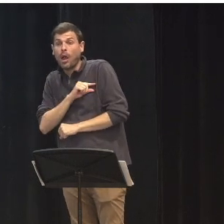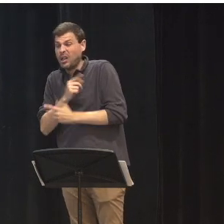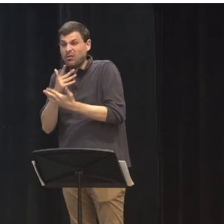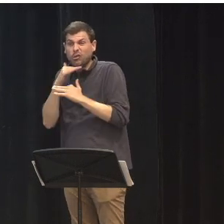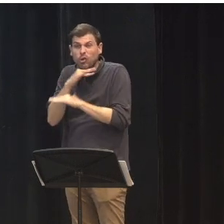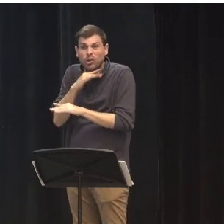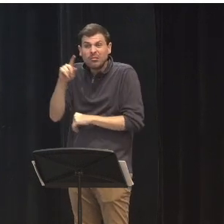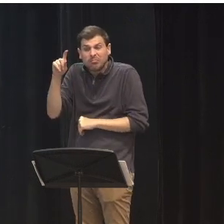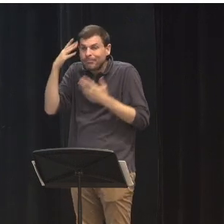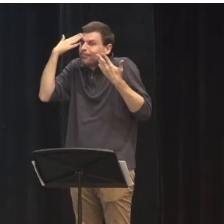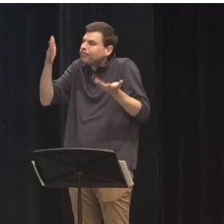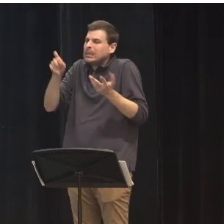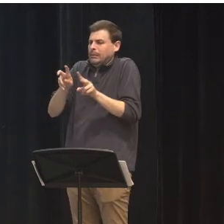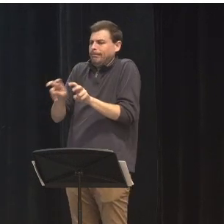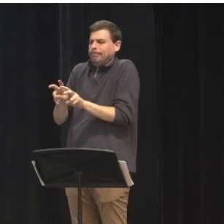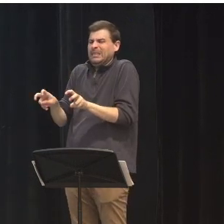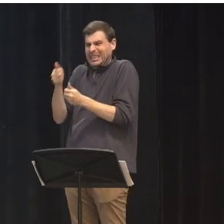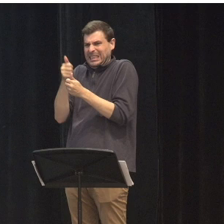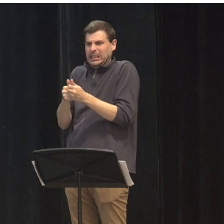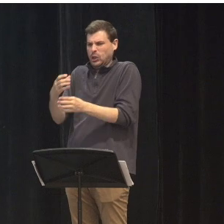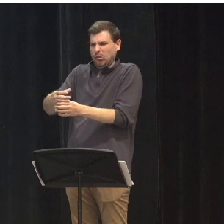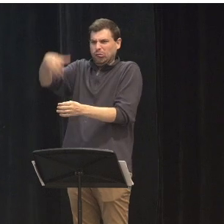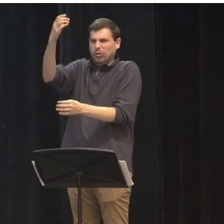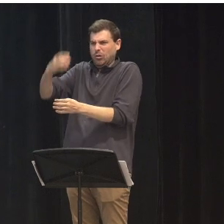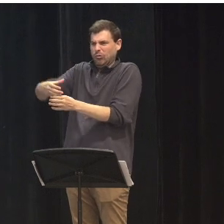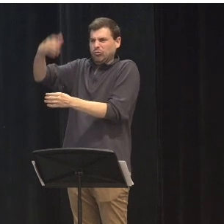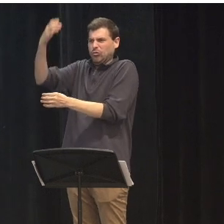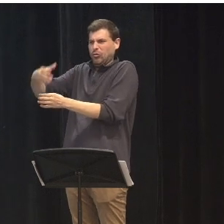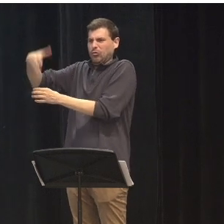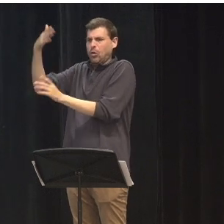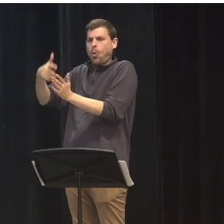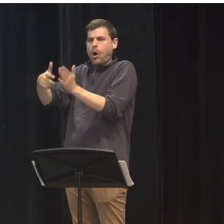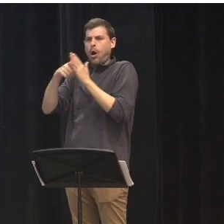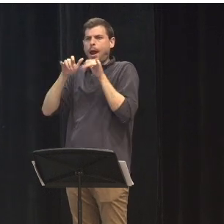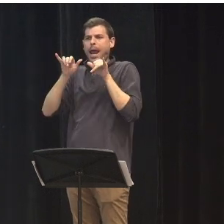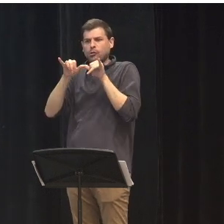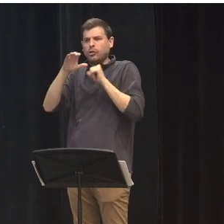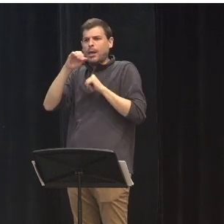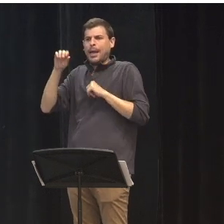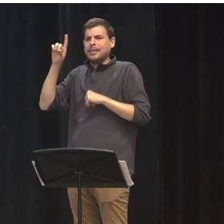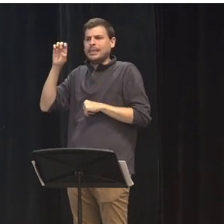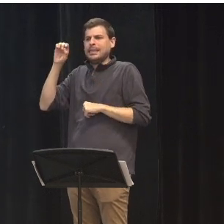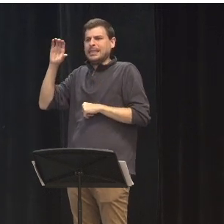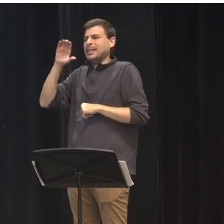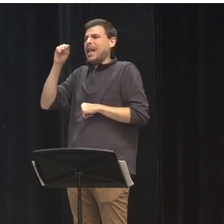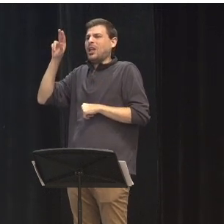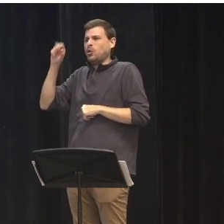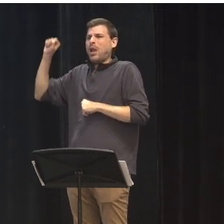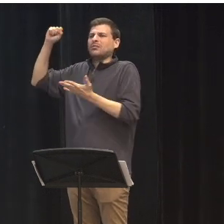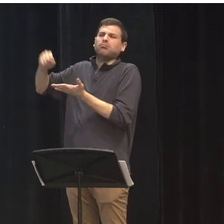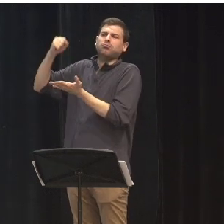Each of those installations requires a Army Corps of Engineers and DEC, or US Army, USAC and